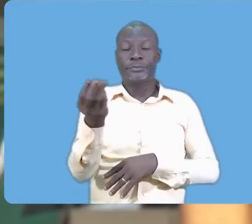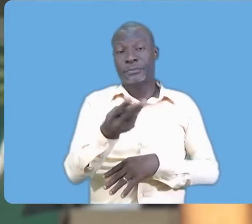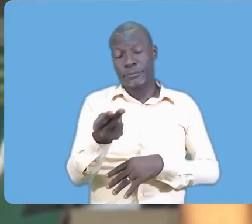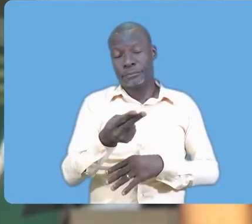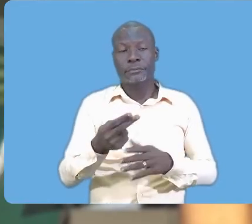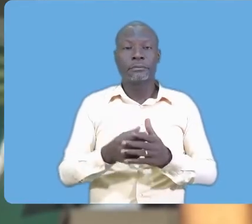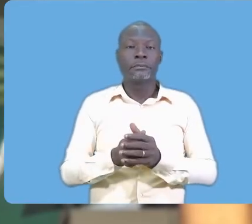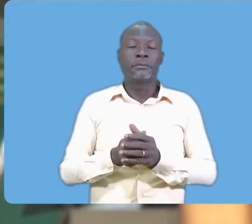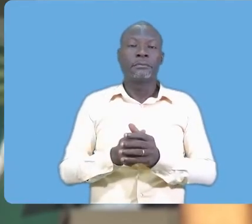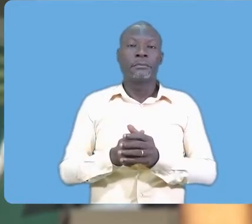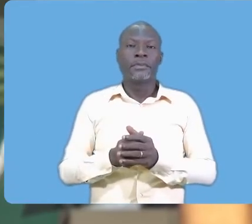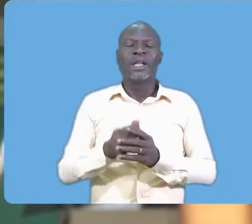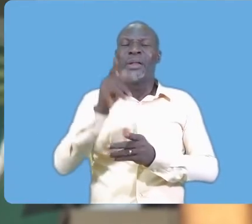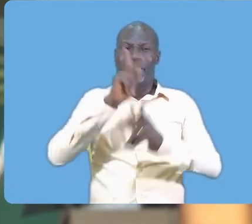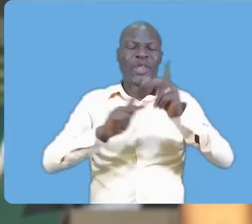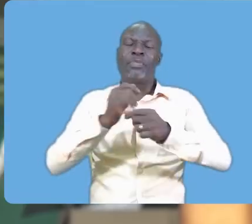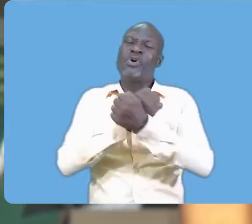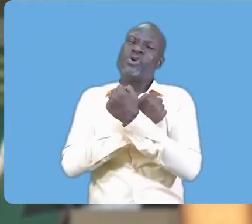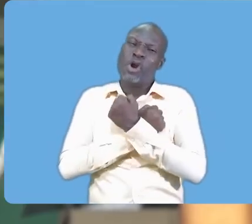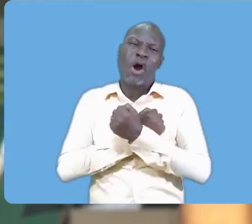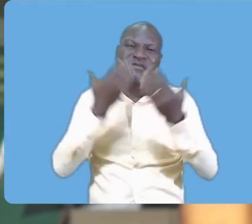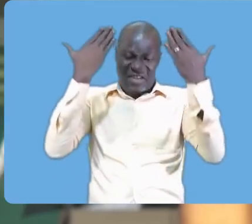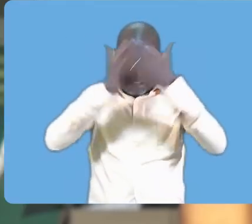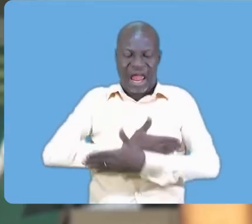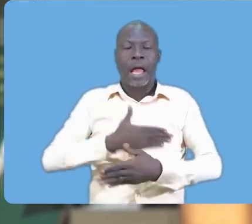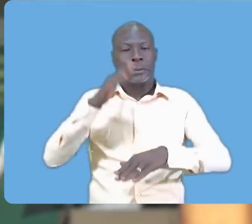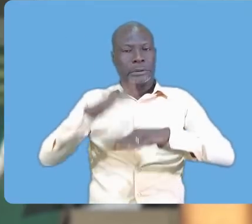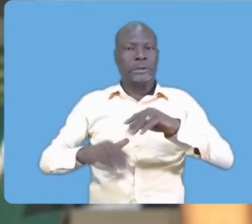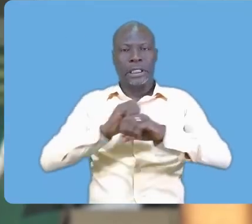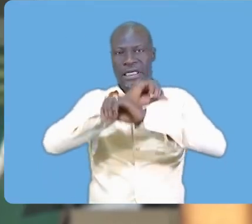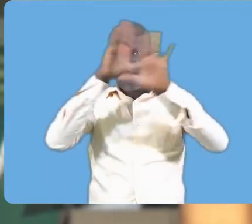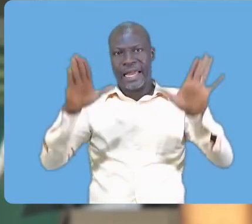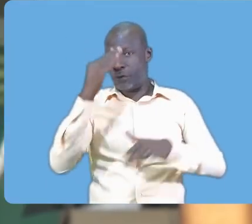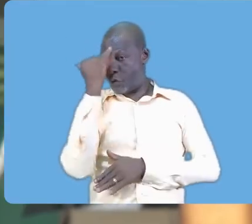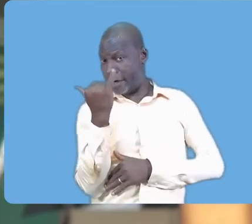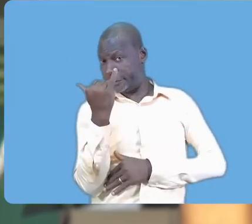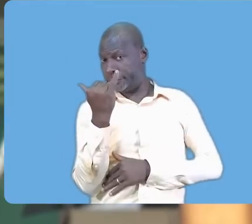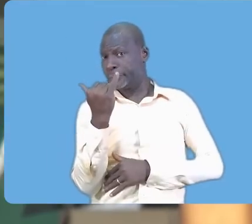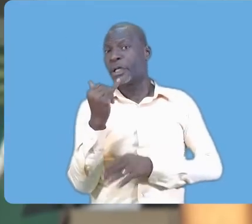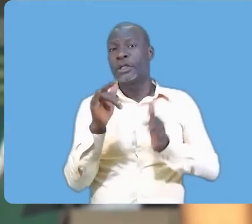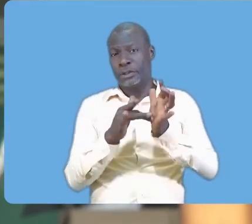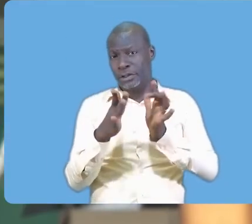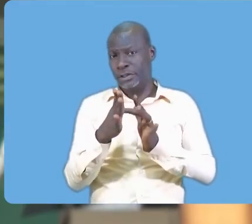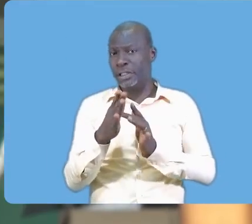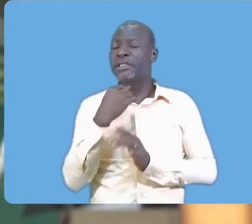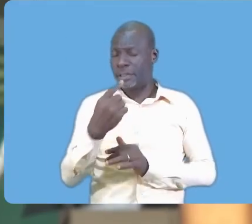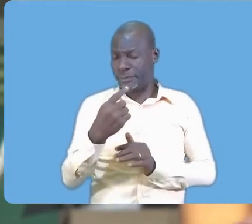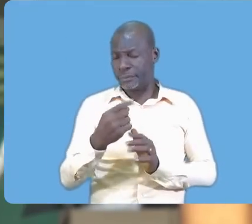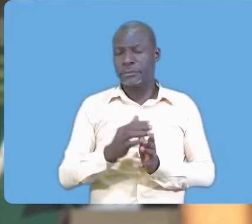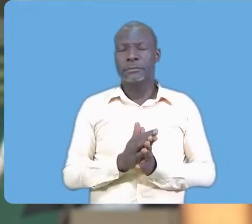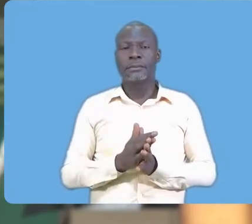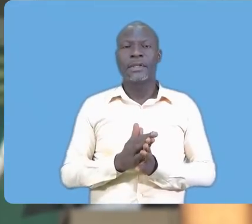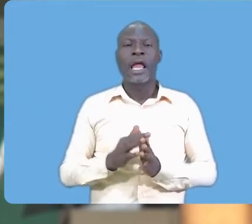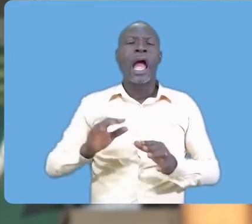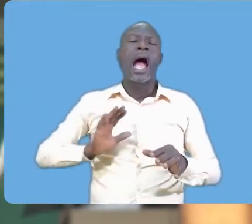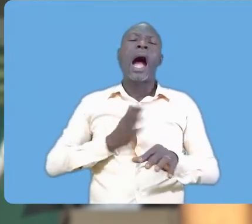nipa, edo esum echan ehan adentra awrade yesa efrise wo mu